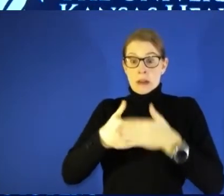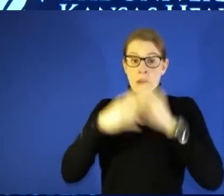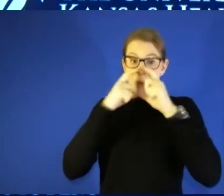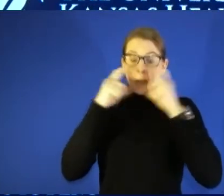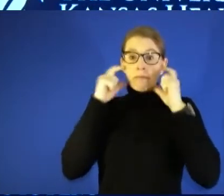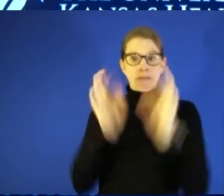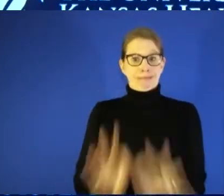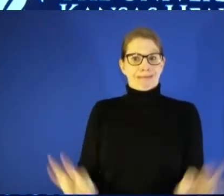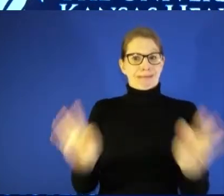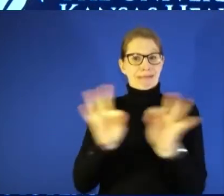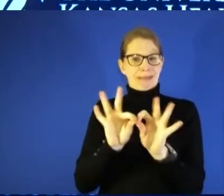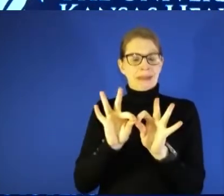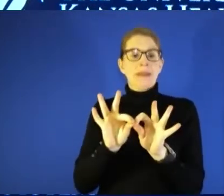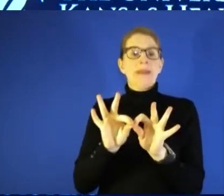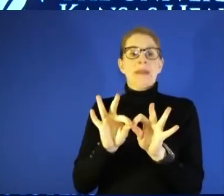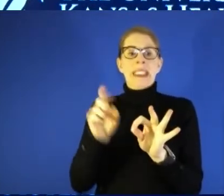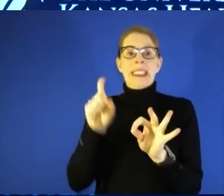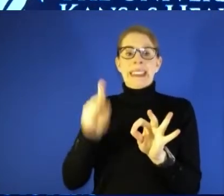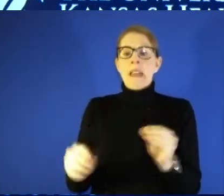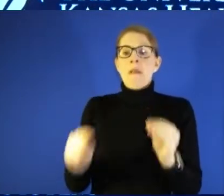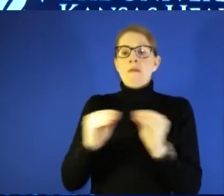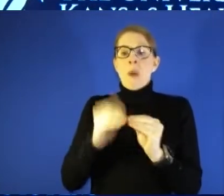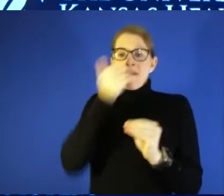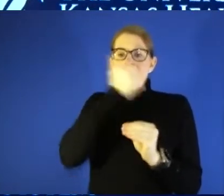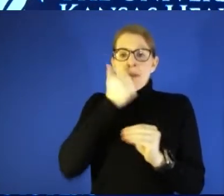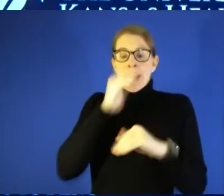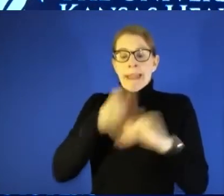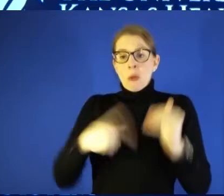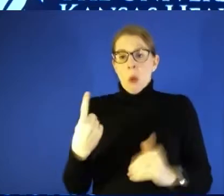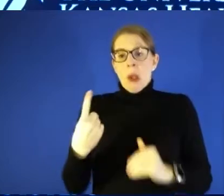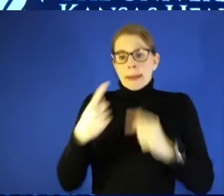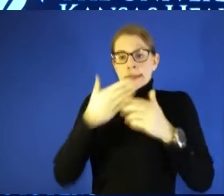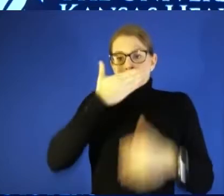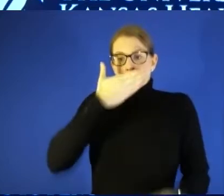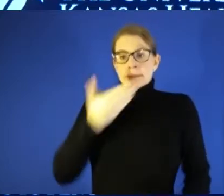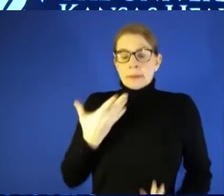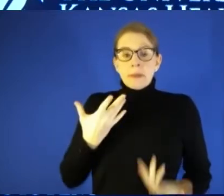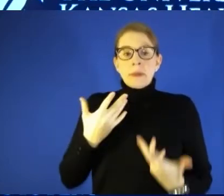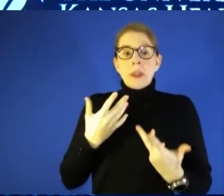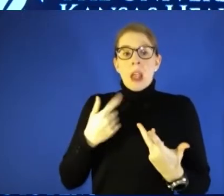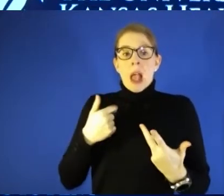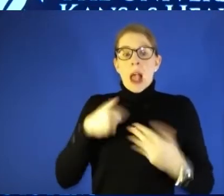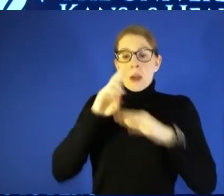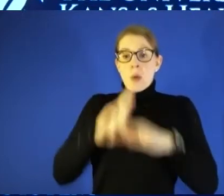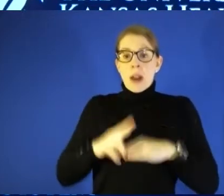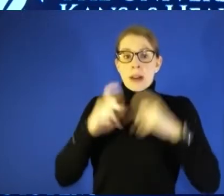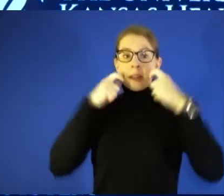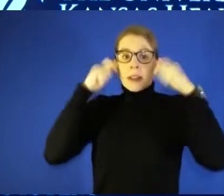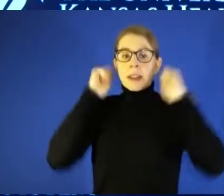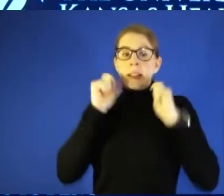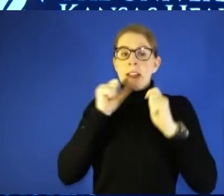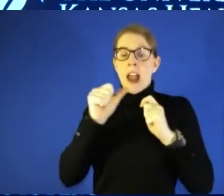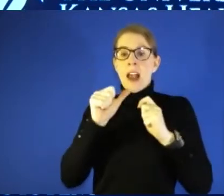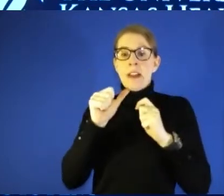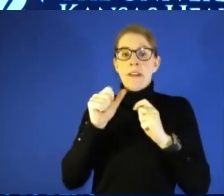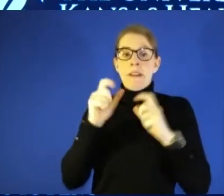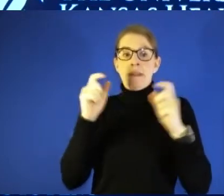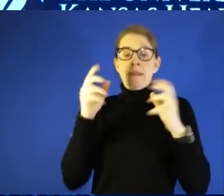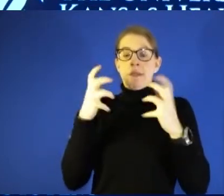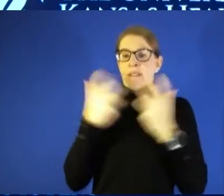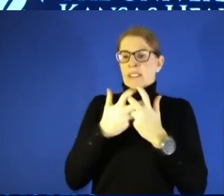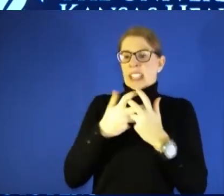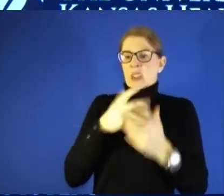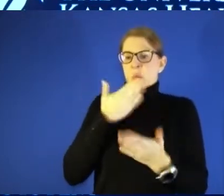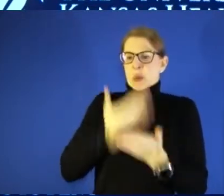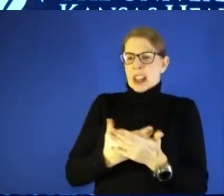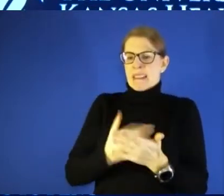got various layers of fabric in here, and when I put it on, it's not going to fit well because I've got this earpiece in. But when I put it